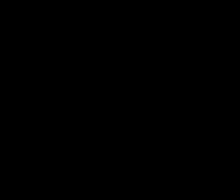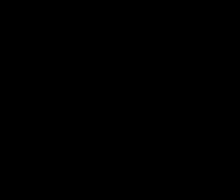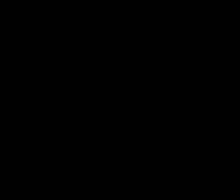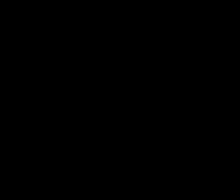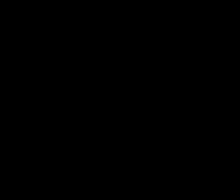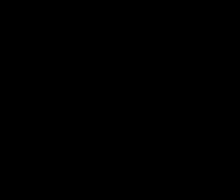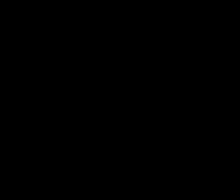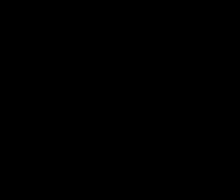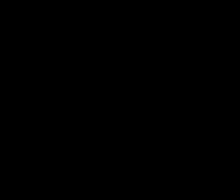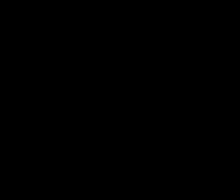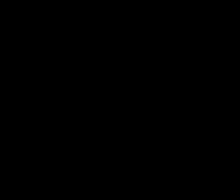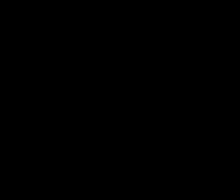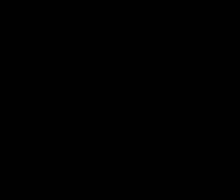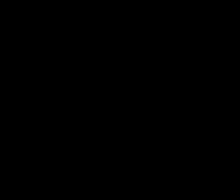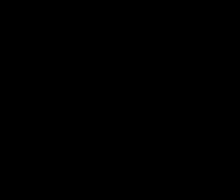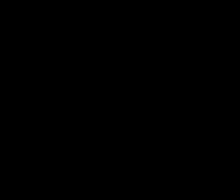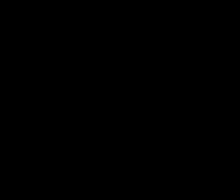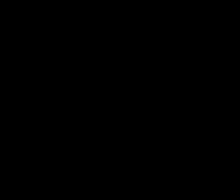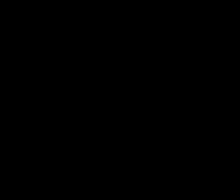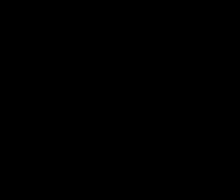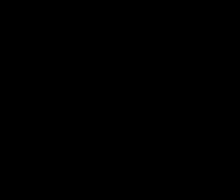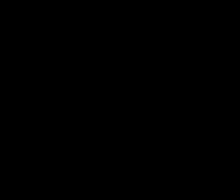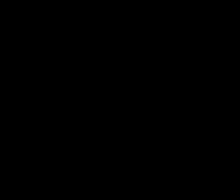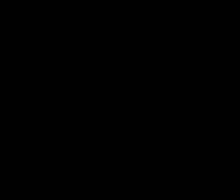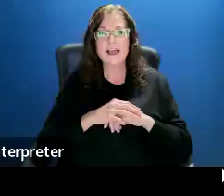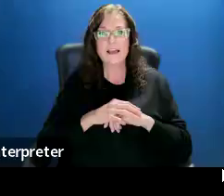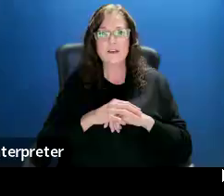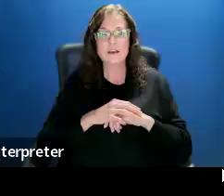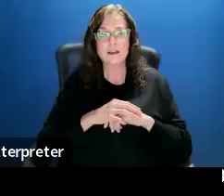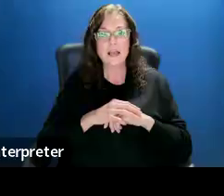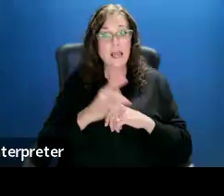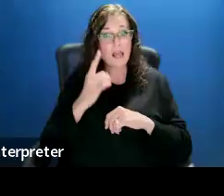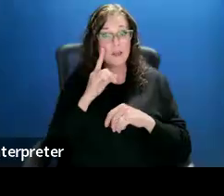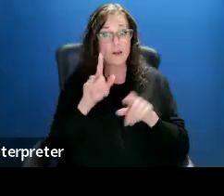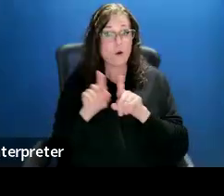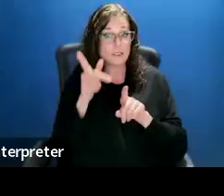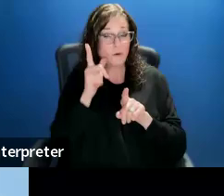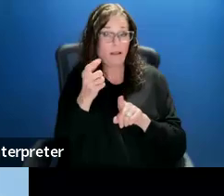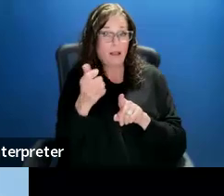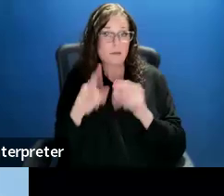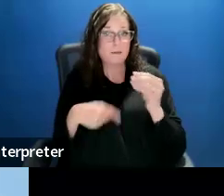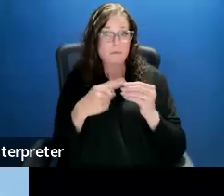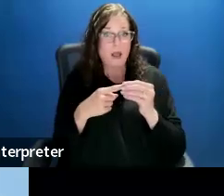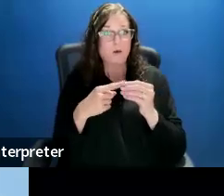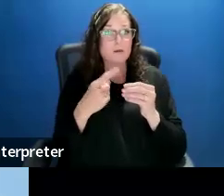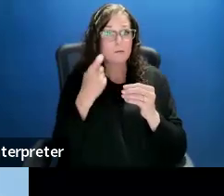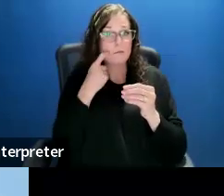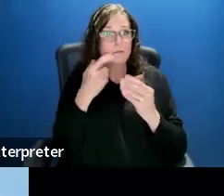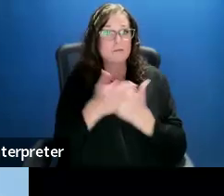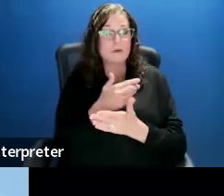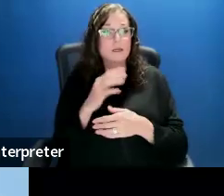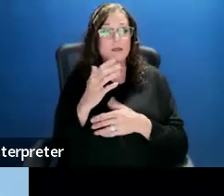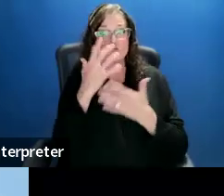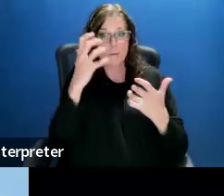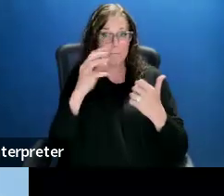Wonderful. Thank you guys. And I believe we'll also get to hear a little bit about the newest Grumpy